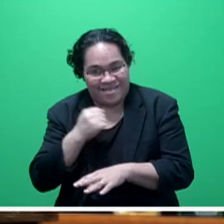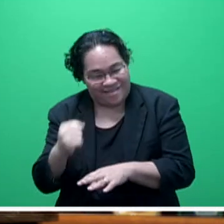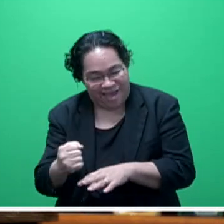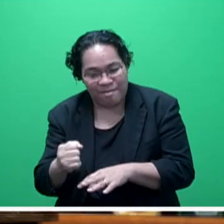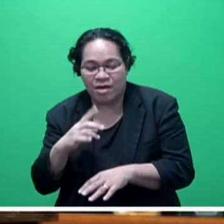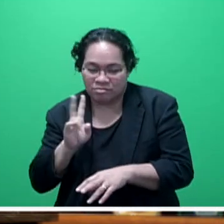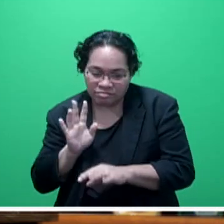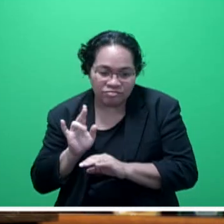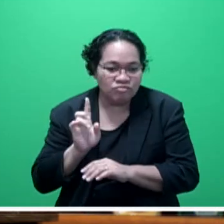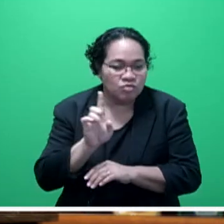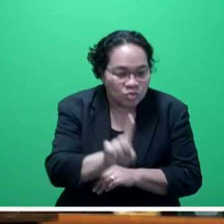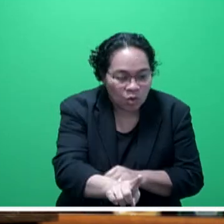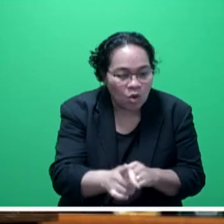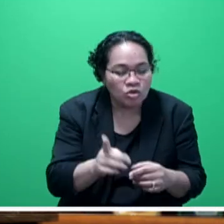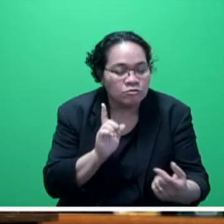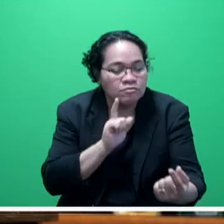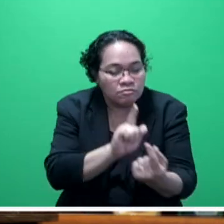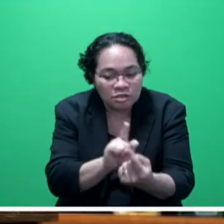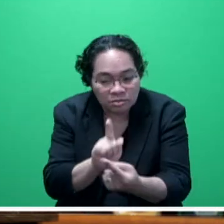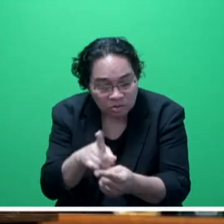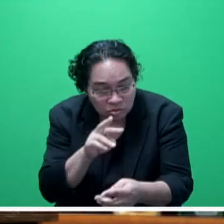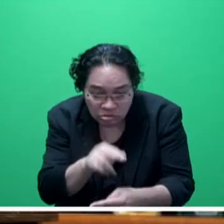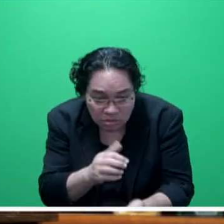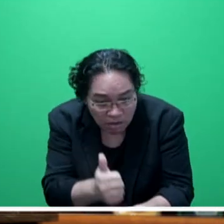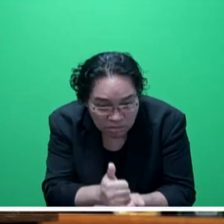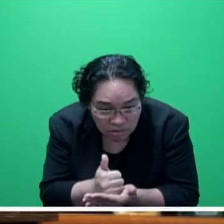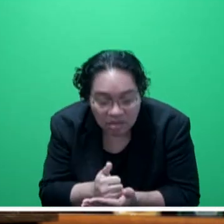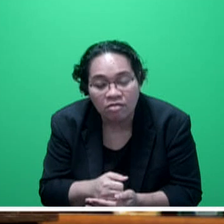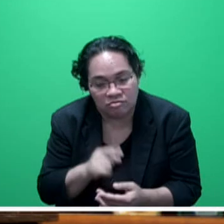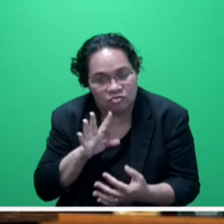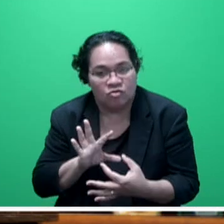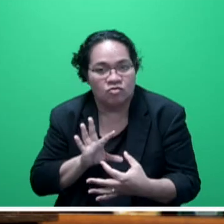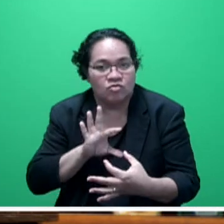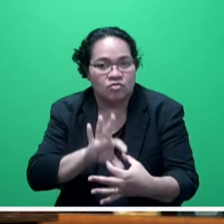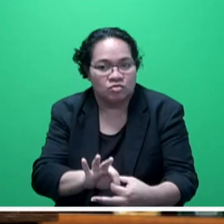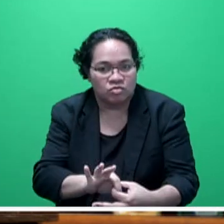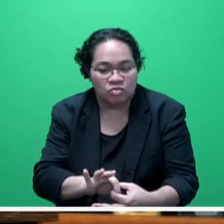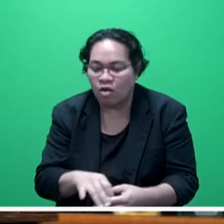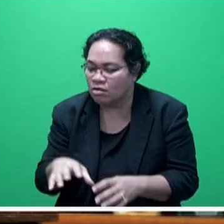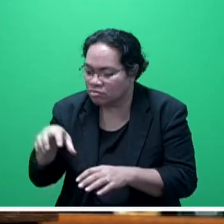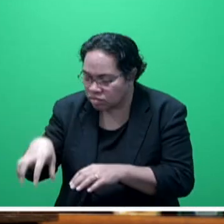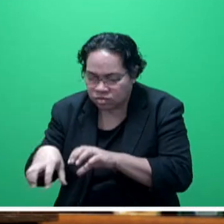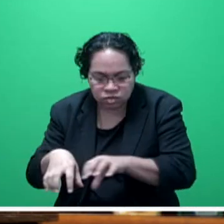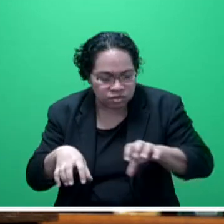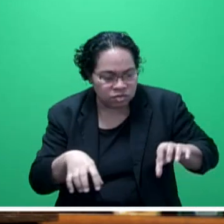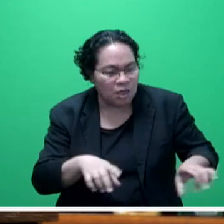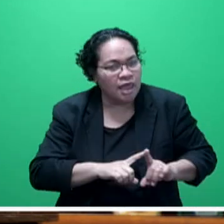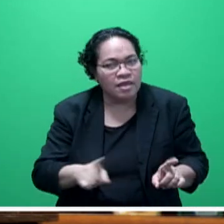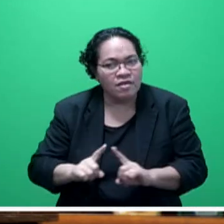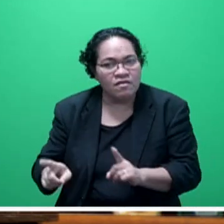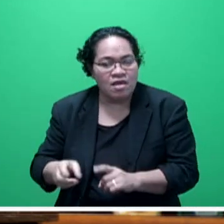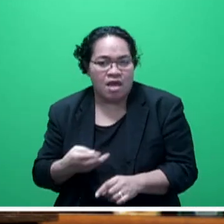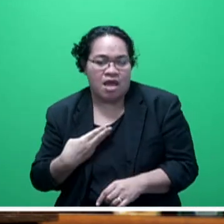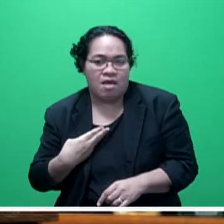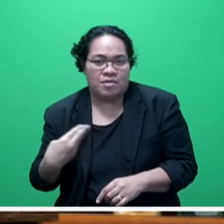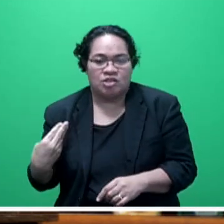the people that needs assistance at this point in time, apart from all the other ministries which are offering assistance in